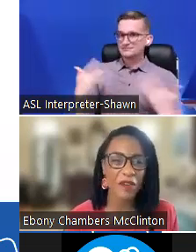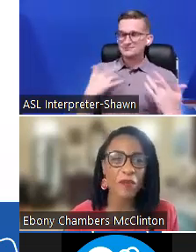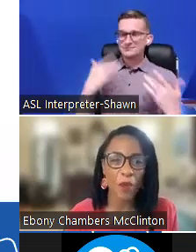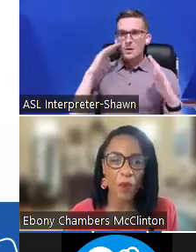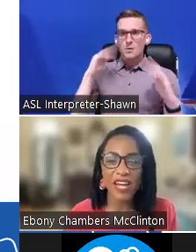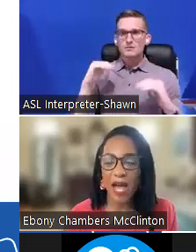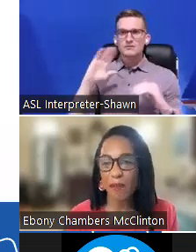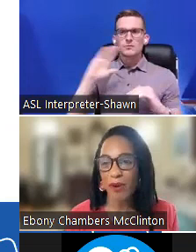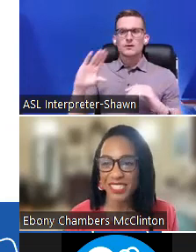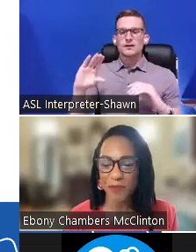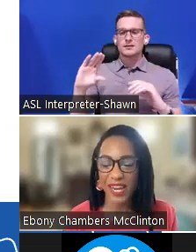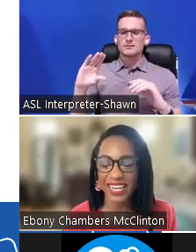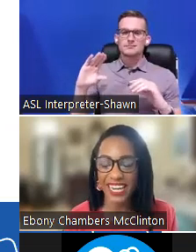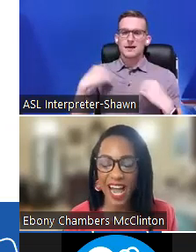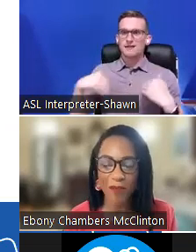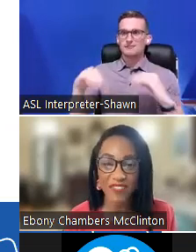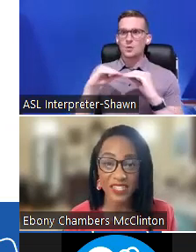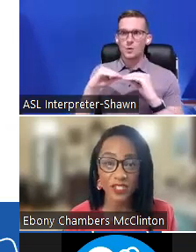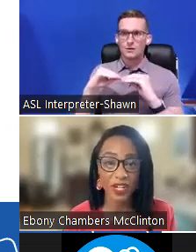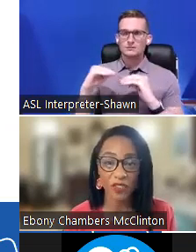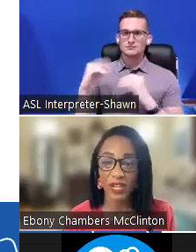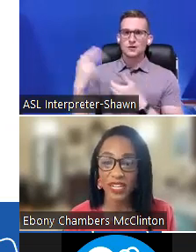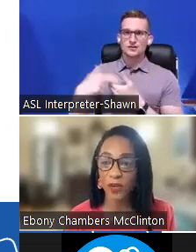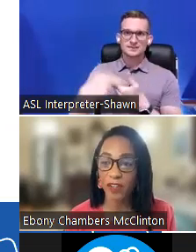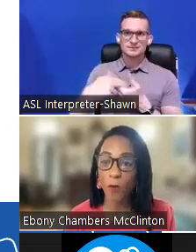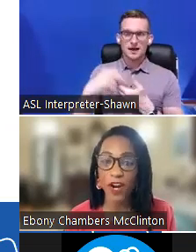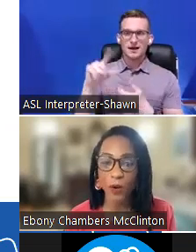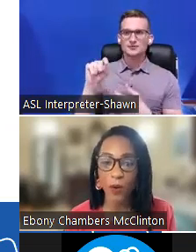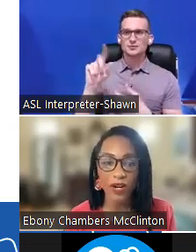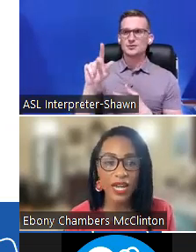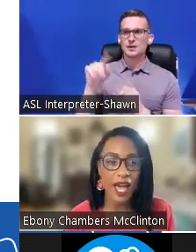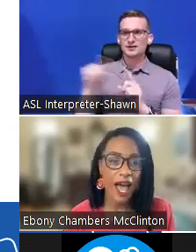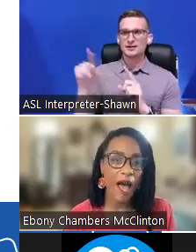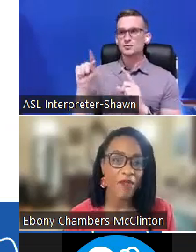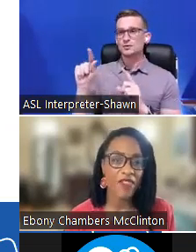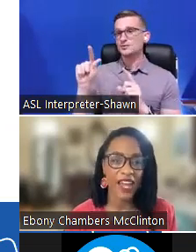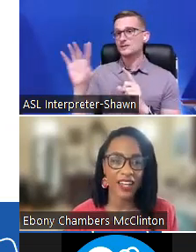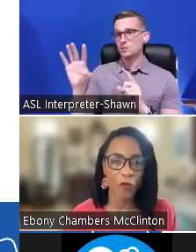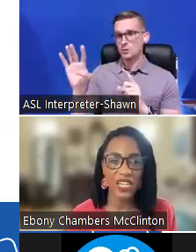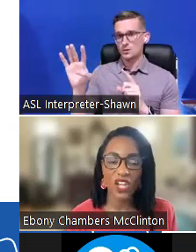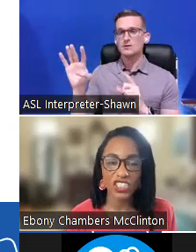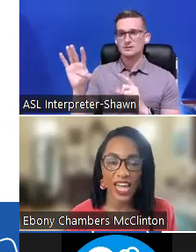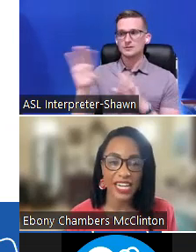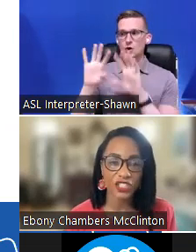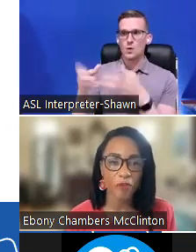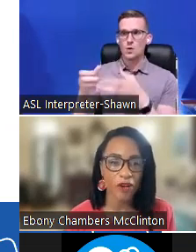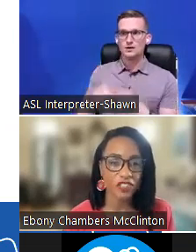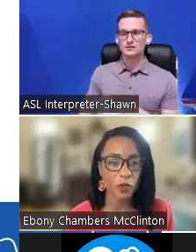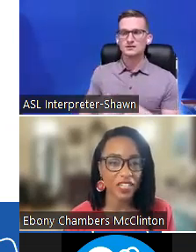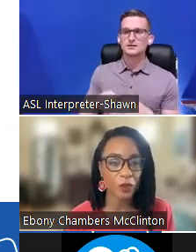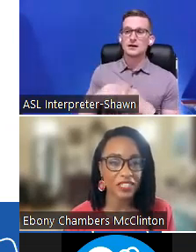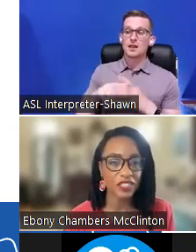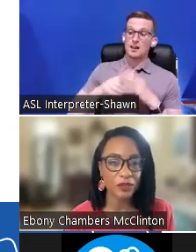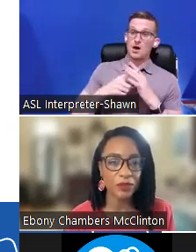even more participating in this 23-24 cohort. We launched last year in March